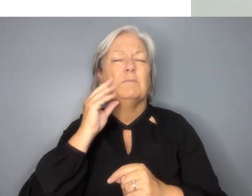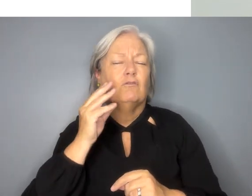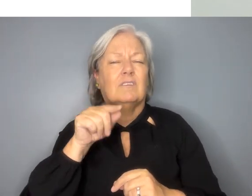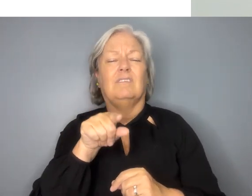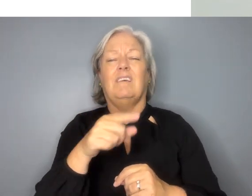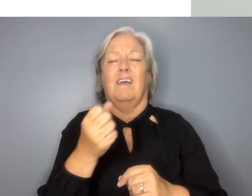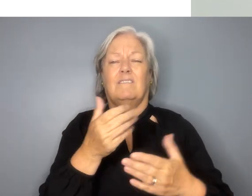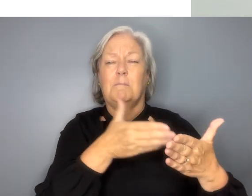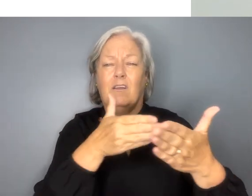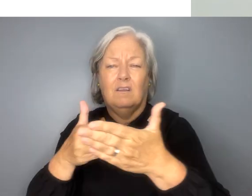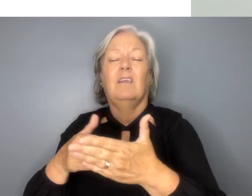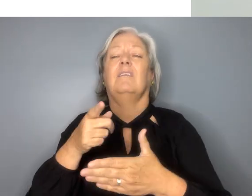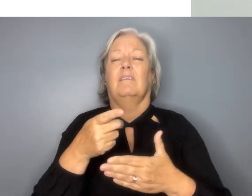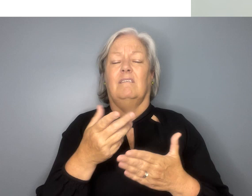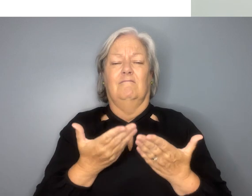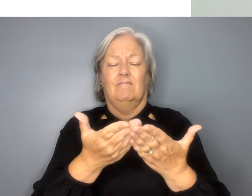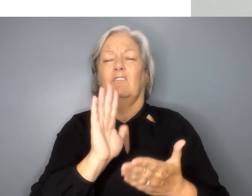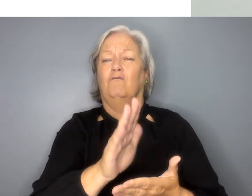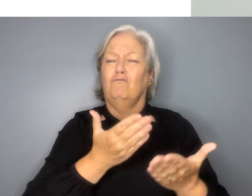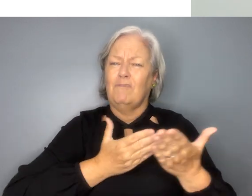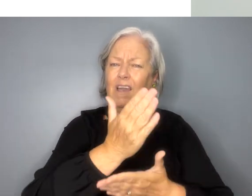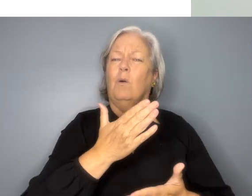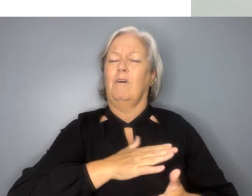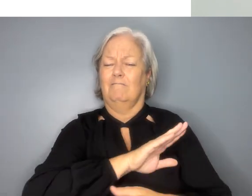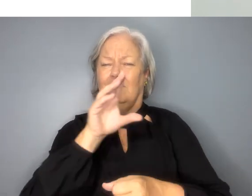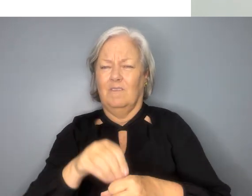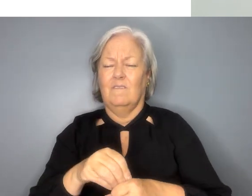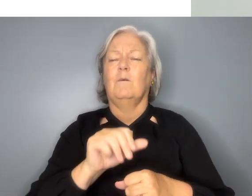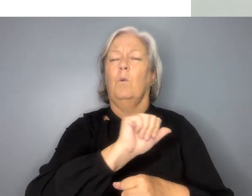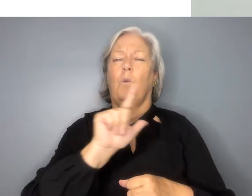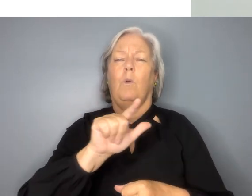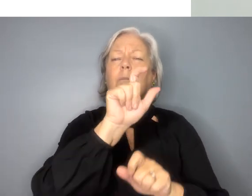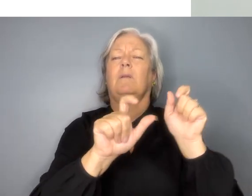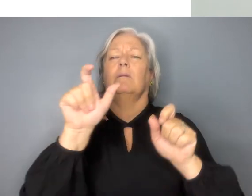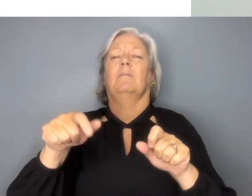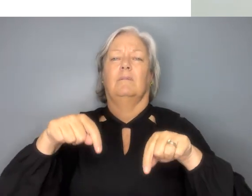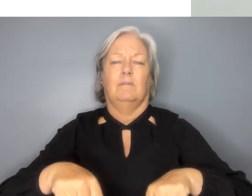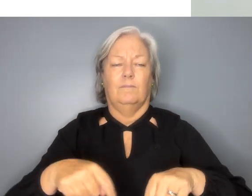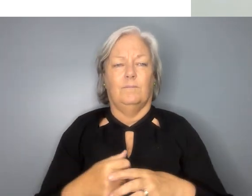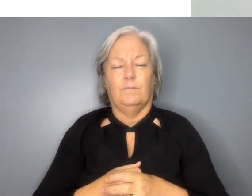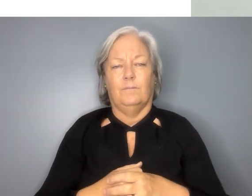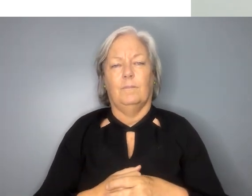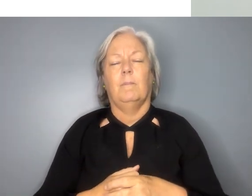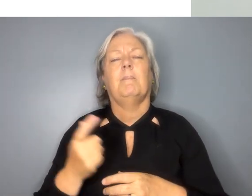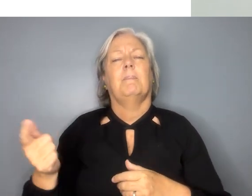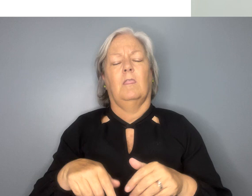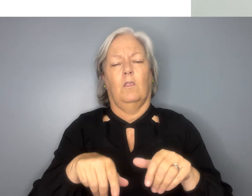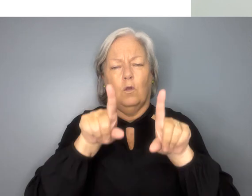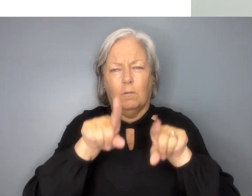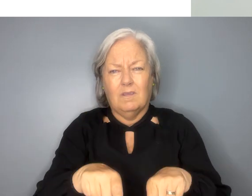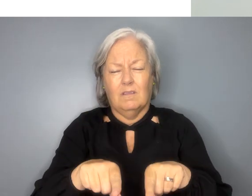to experience significant barriers to ensure their rights are fully implemented for all people across the world. In